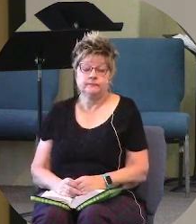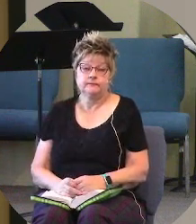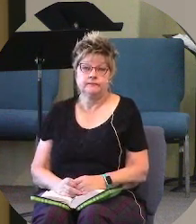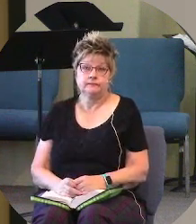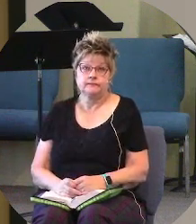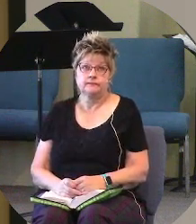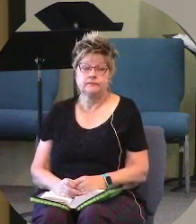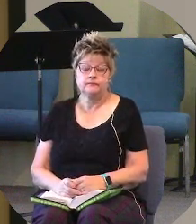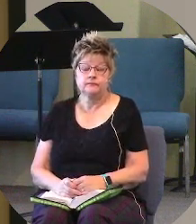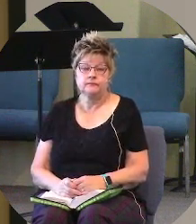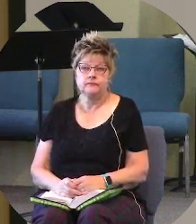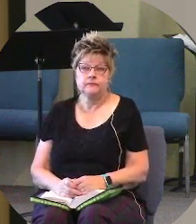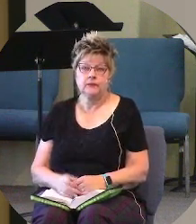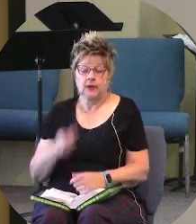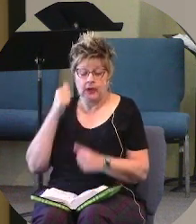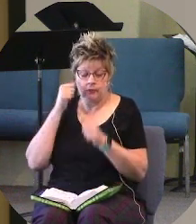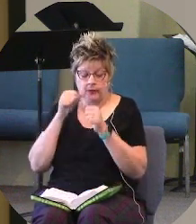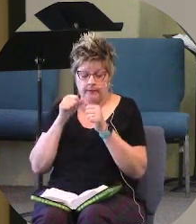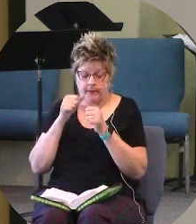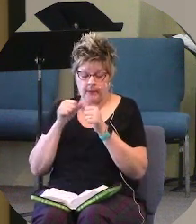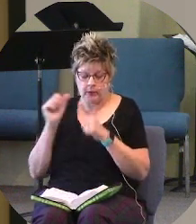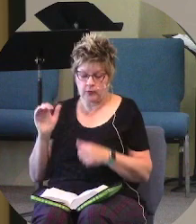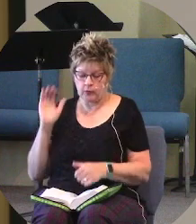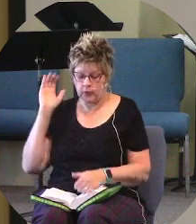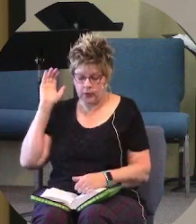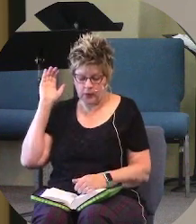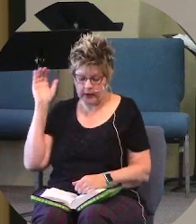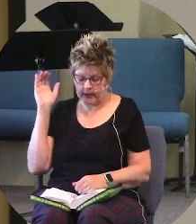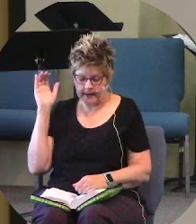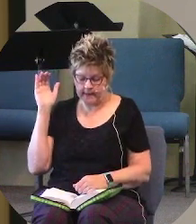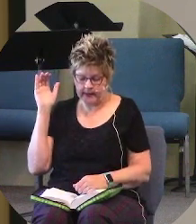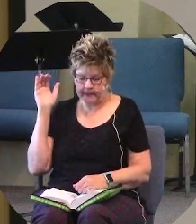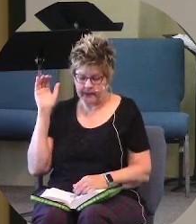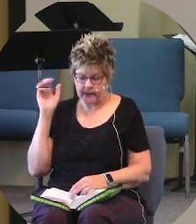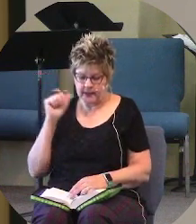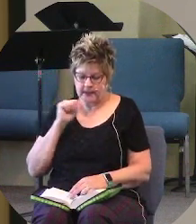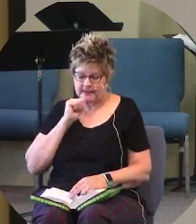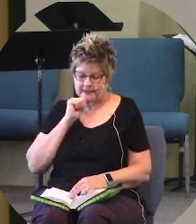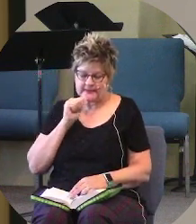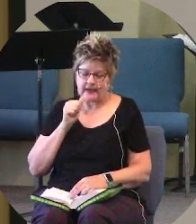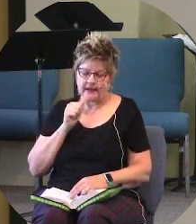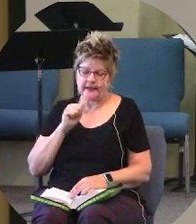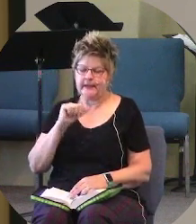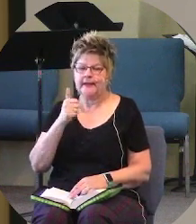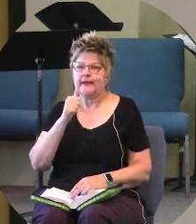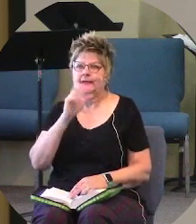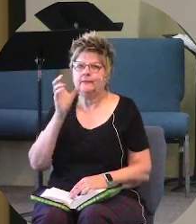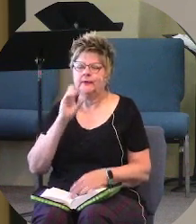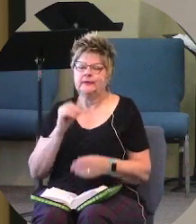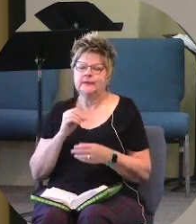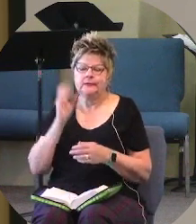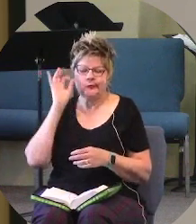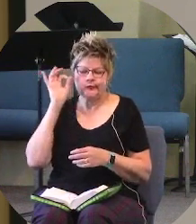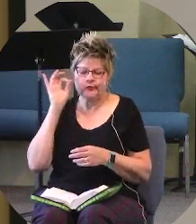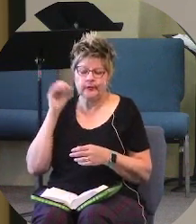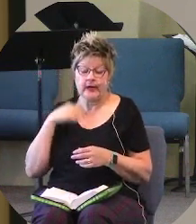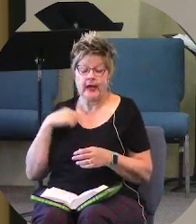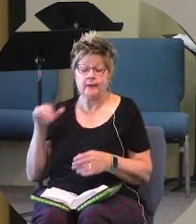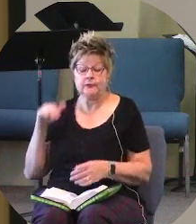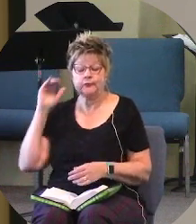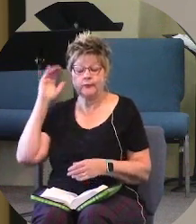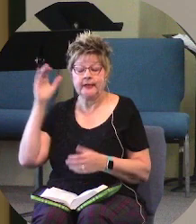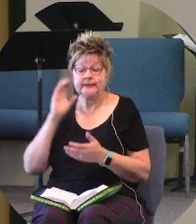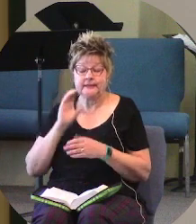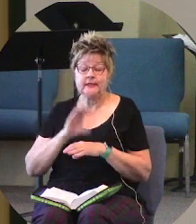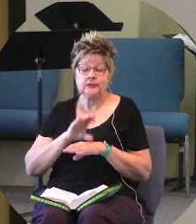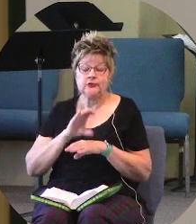I remember growing up, and this is not a tithe sermon, if you will, but I was raised in the church.